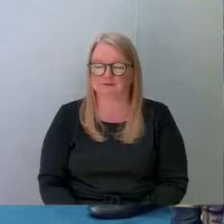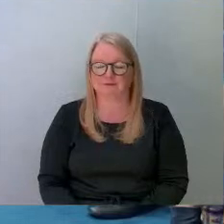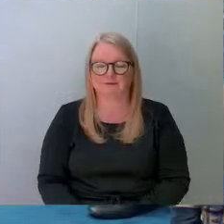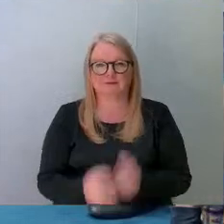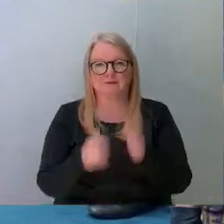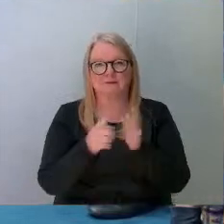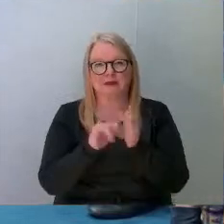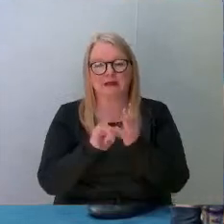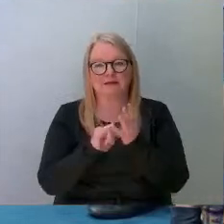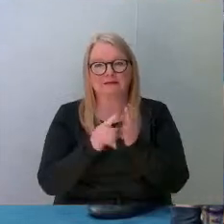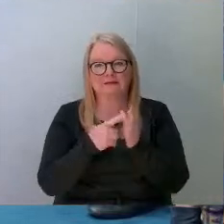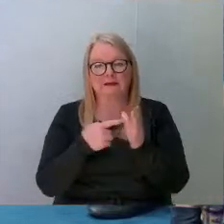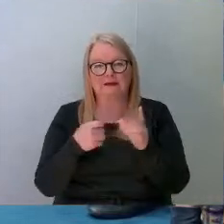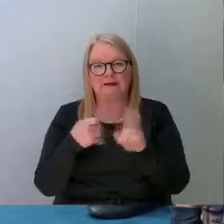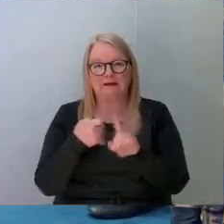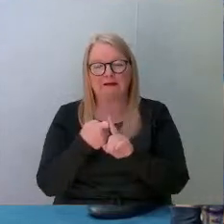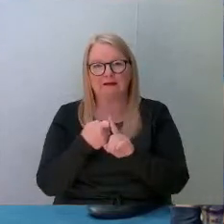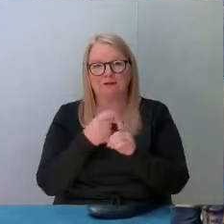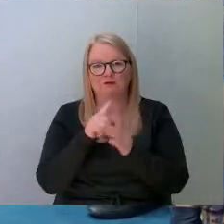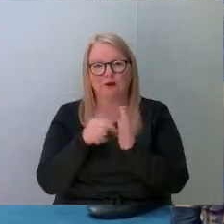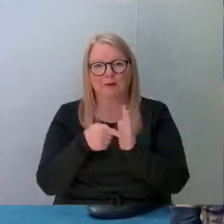Isaac Jarman.